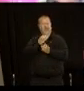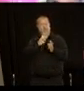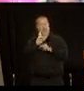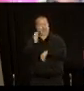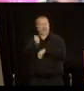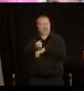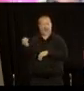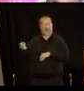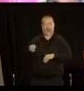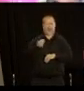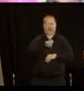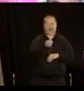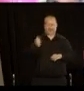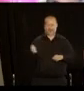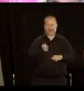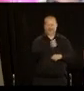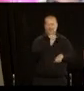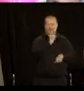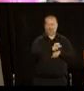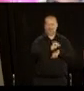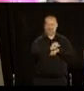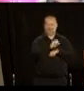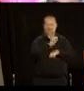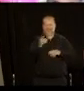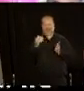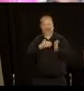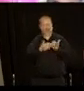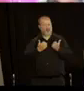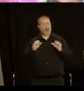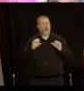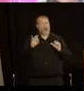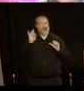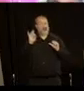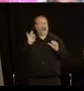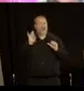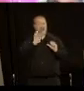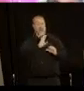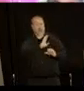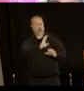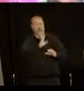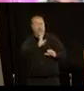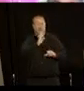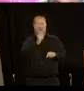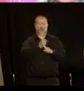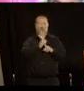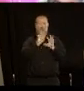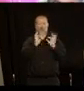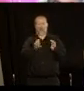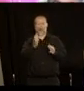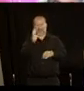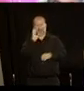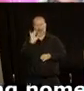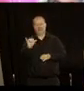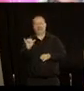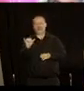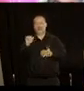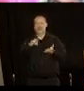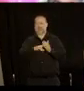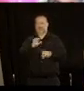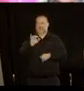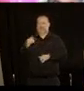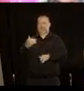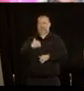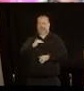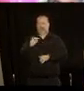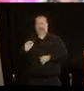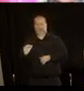they can go to while we work on reunification or finding them a new forever family. And in those situations where we have